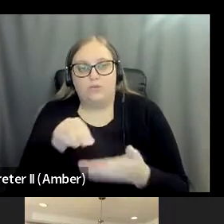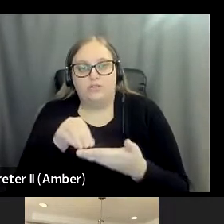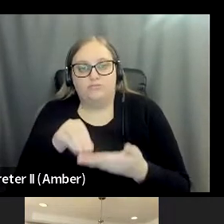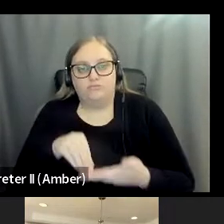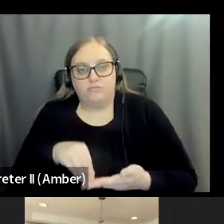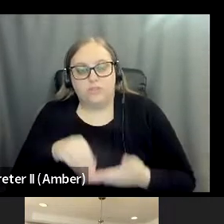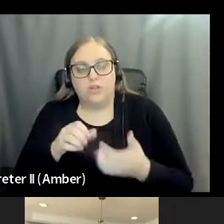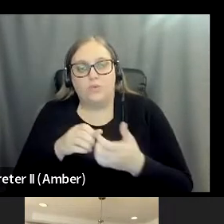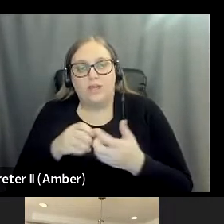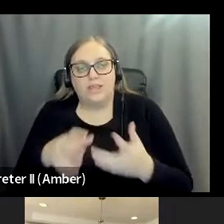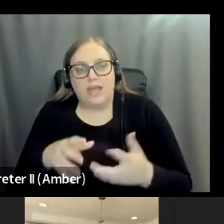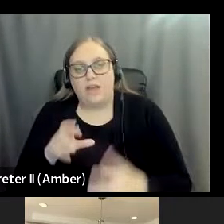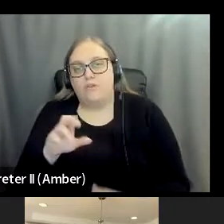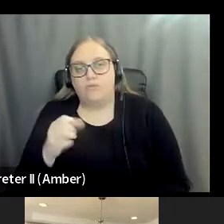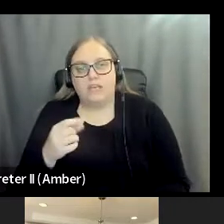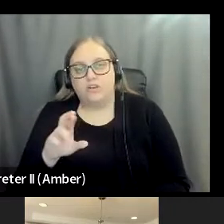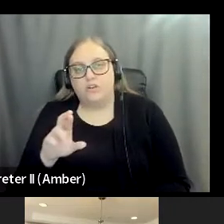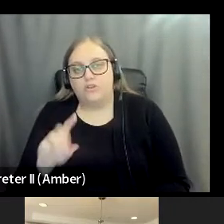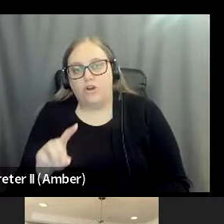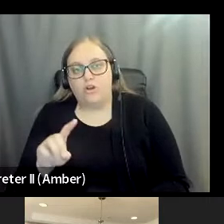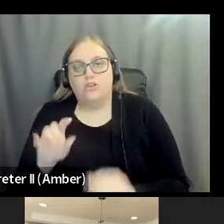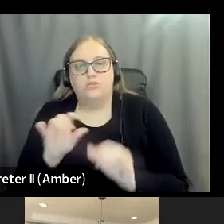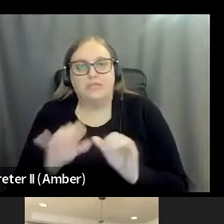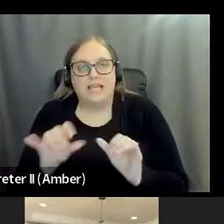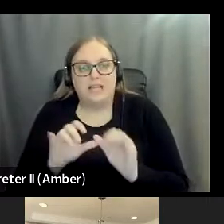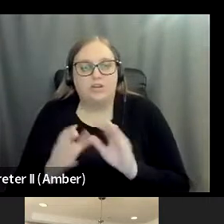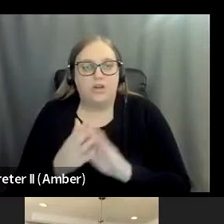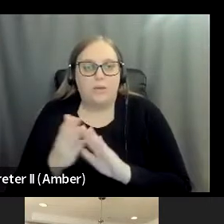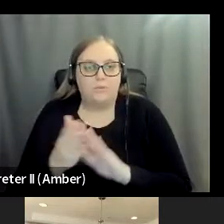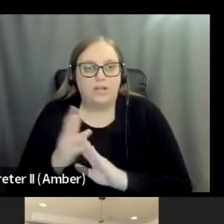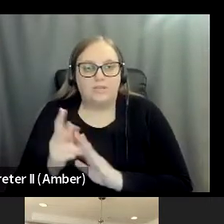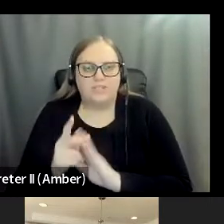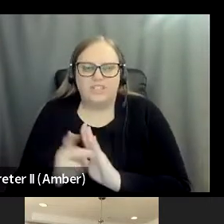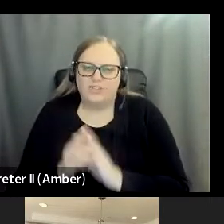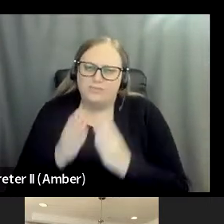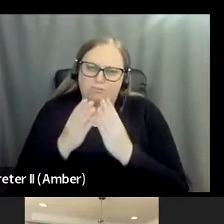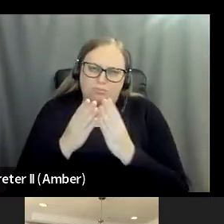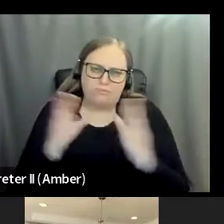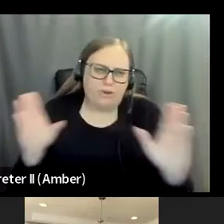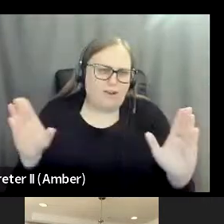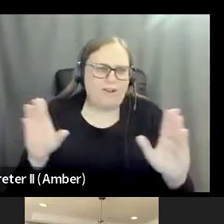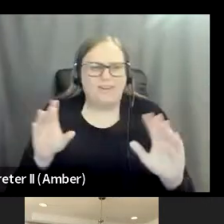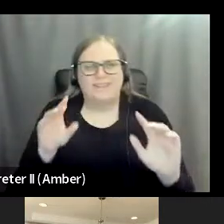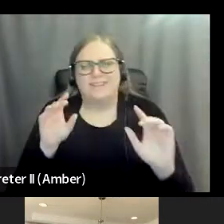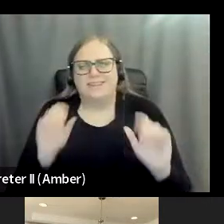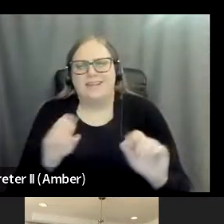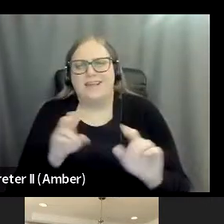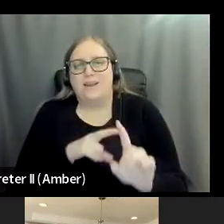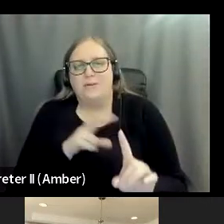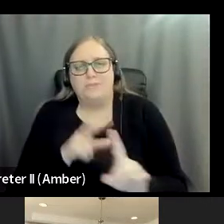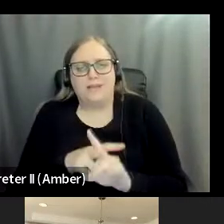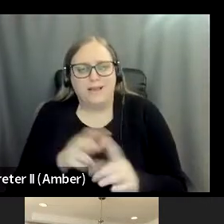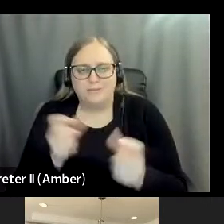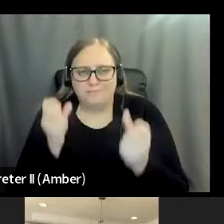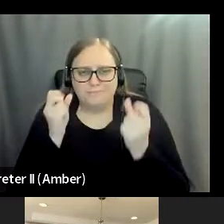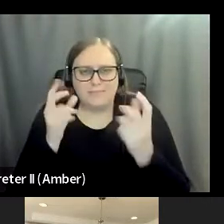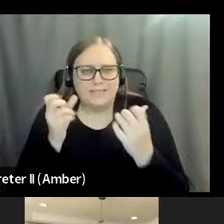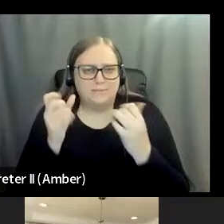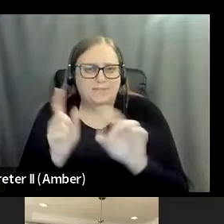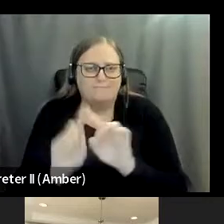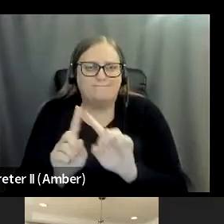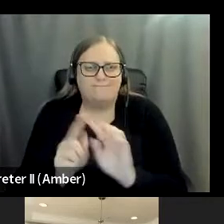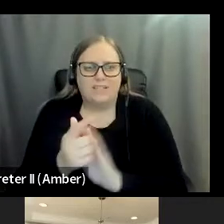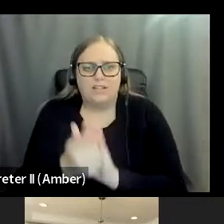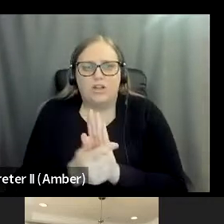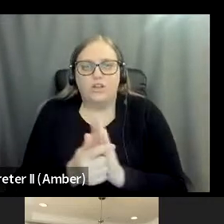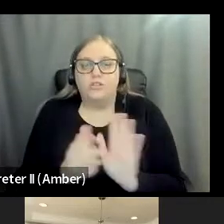without regard to established operating procedures is very broad and it could apply to a whole range of laws. And I would say